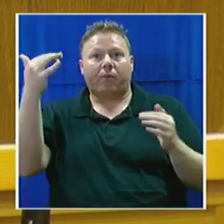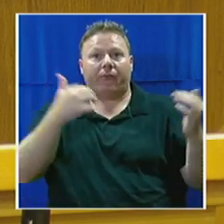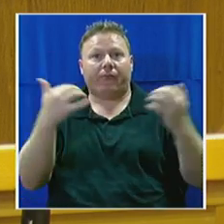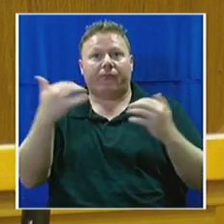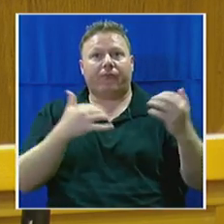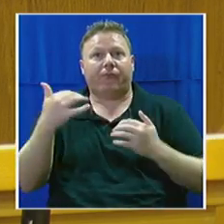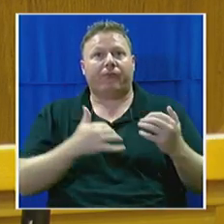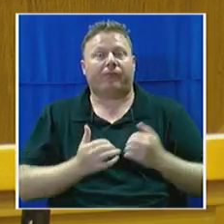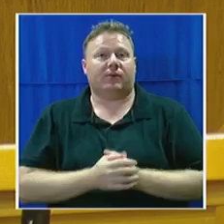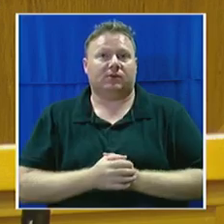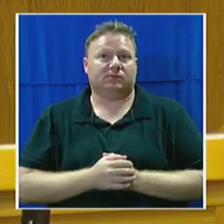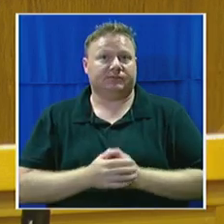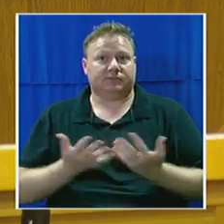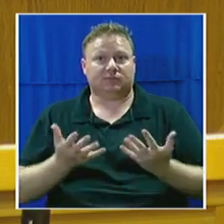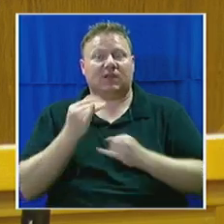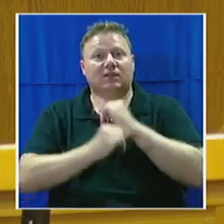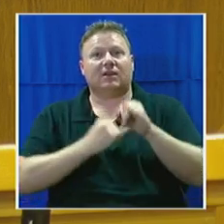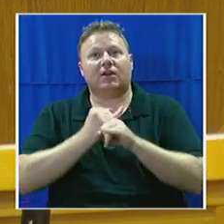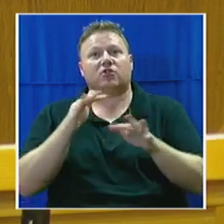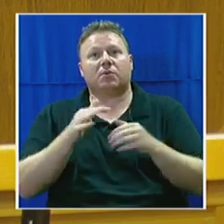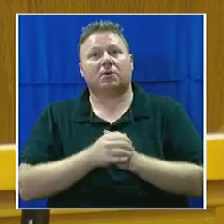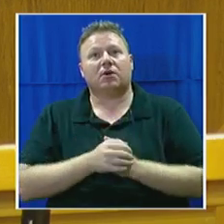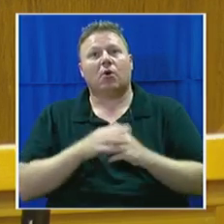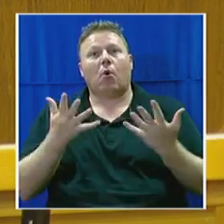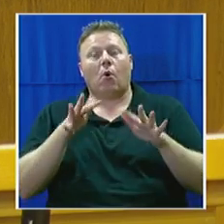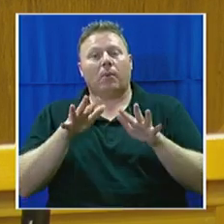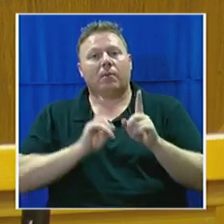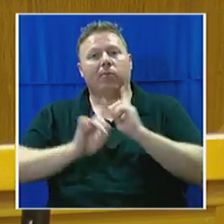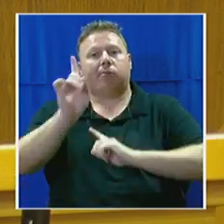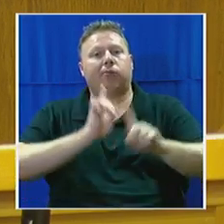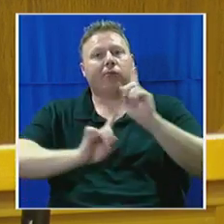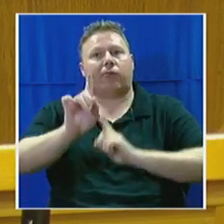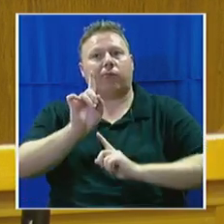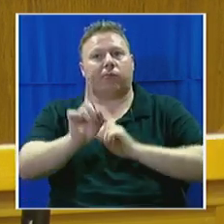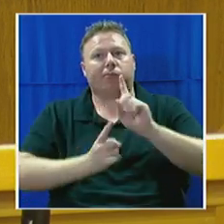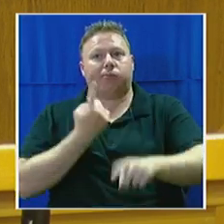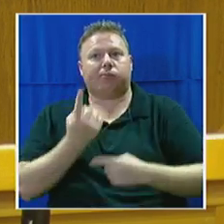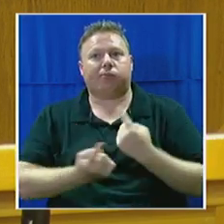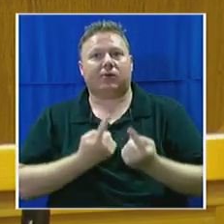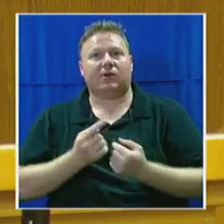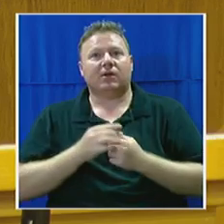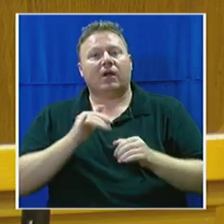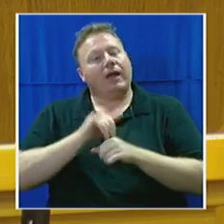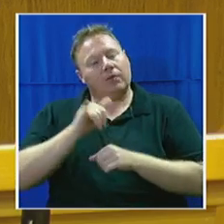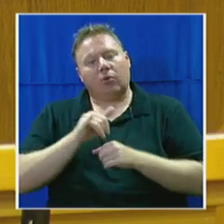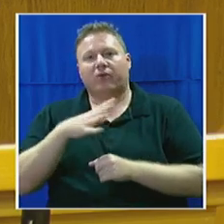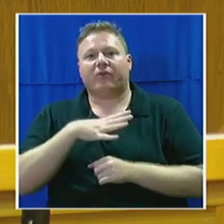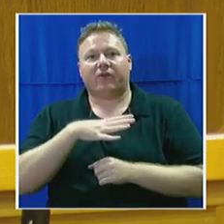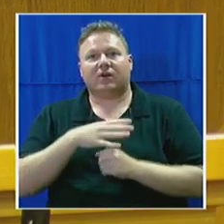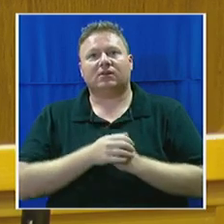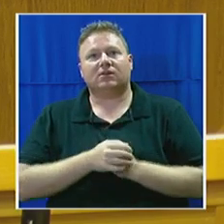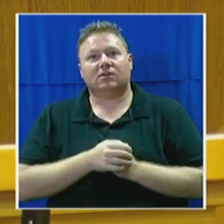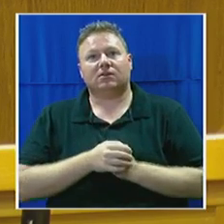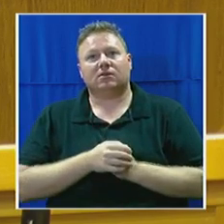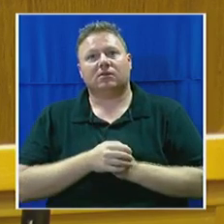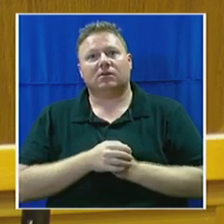foreign nationals and things that are coming into the country, or our own people that are going out and coming in. But the airports, I can tell you, I have done some homework on it.